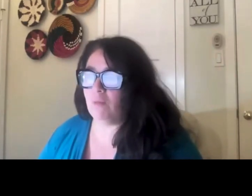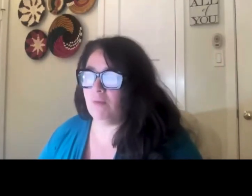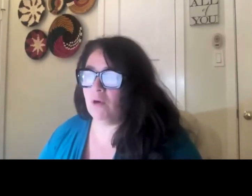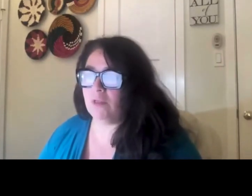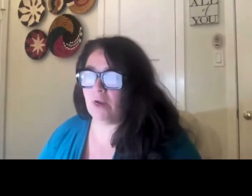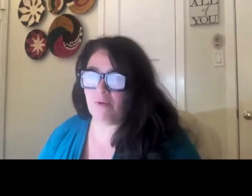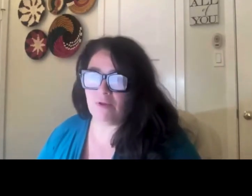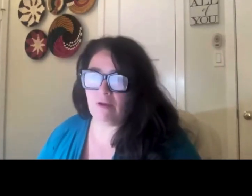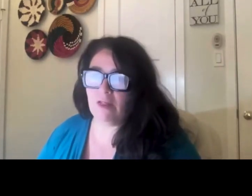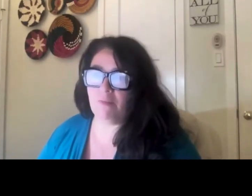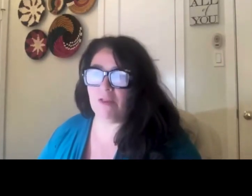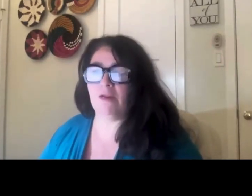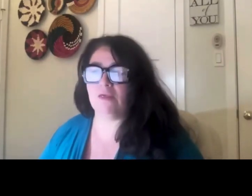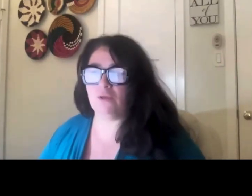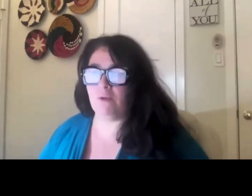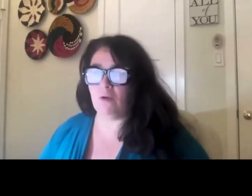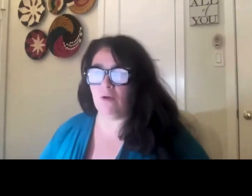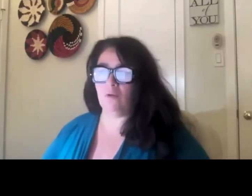traditional connections to the land.